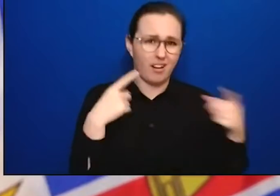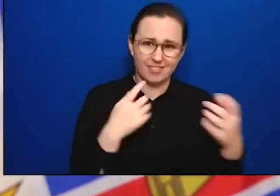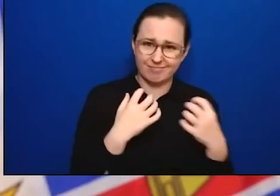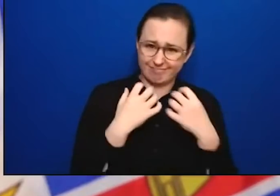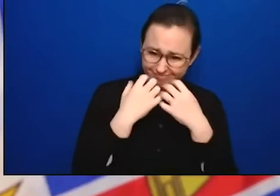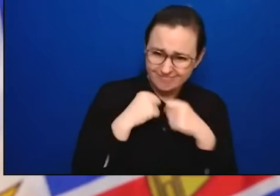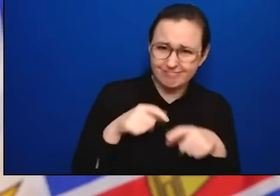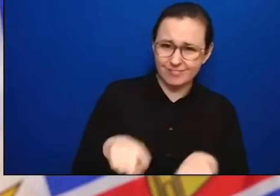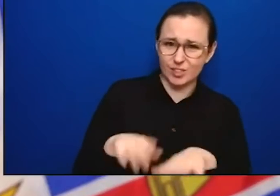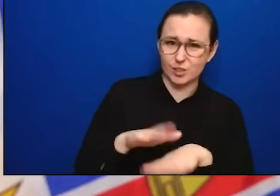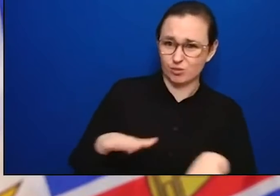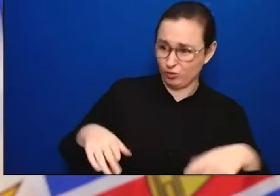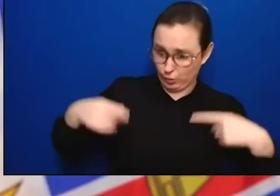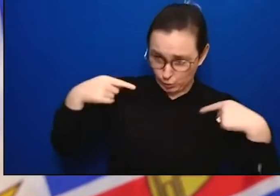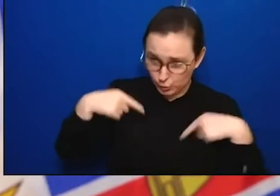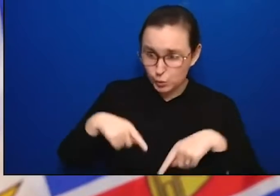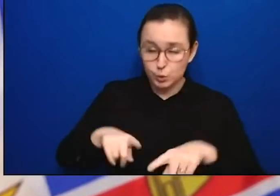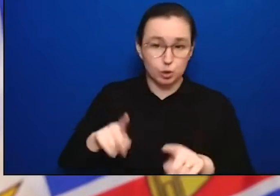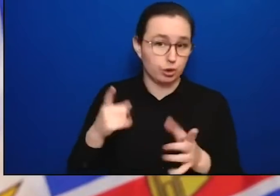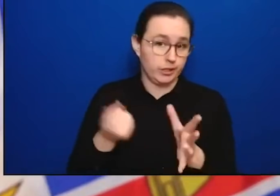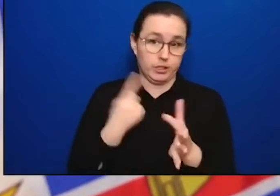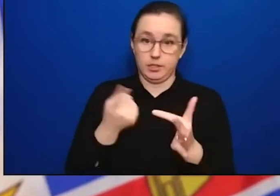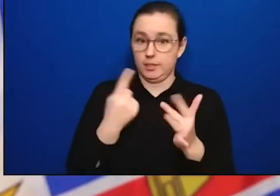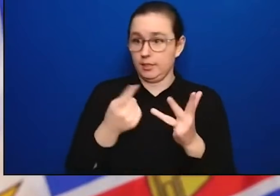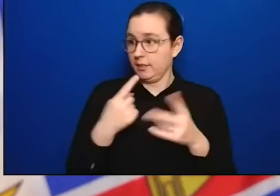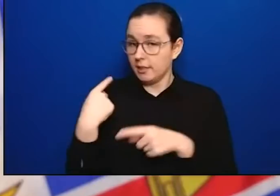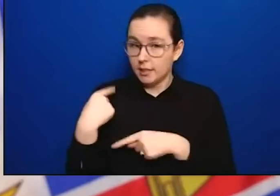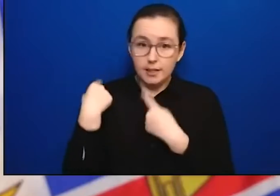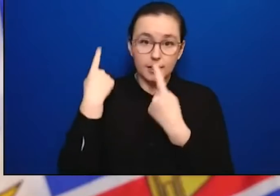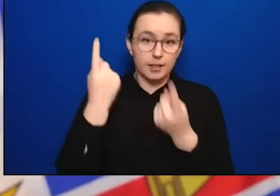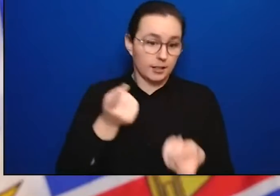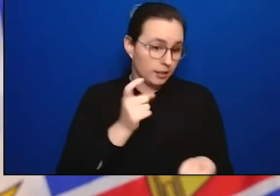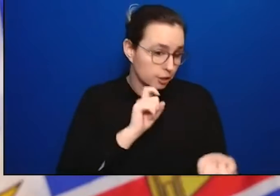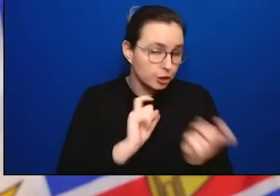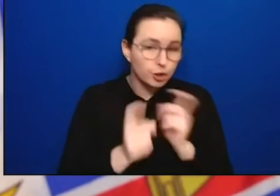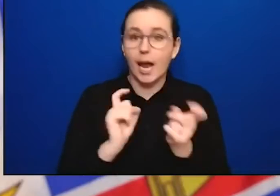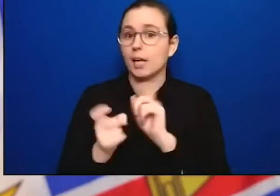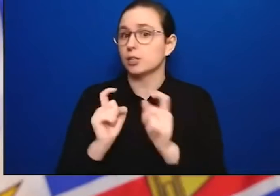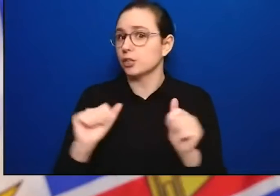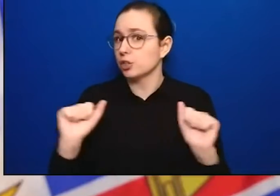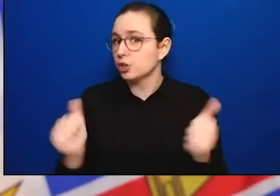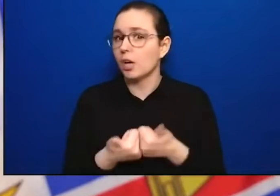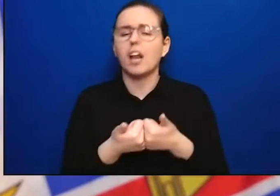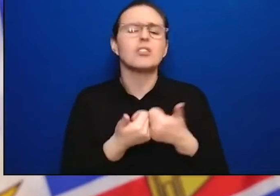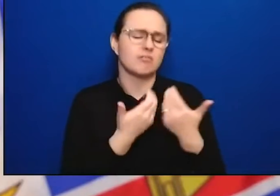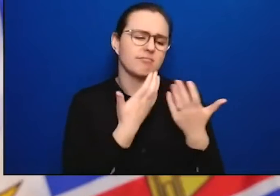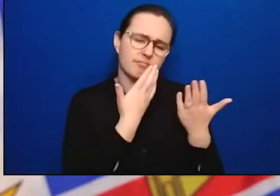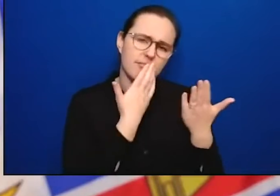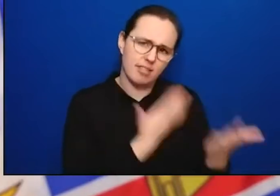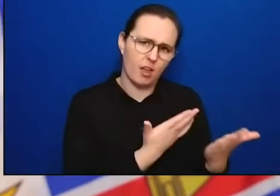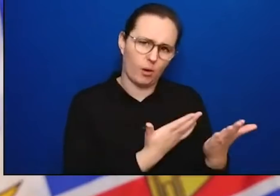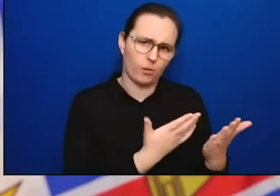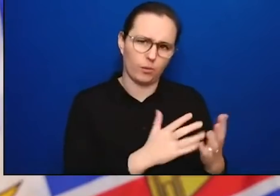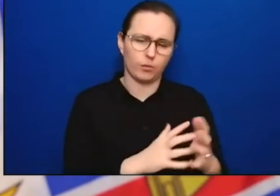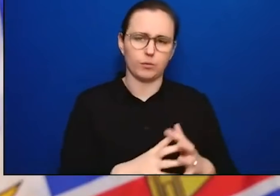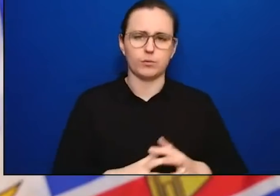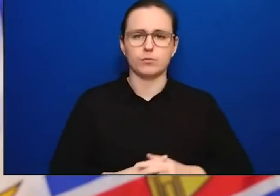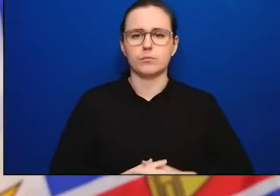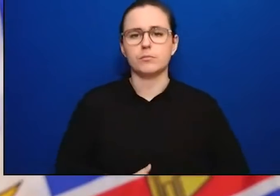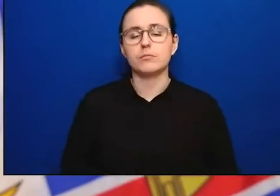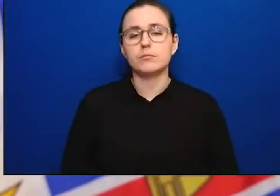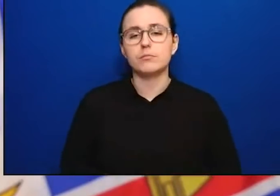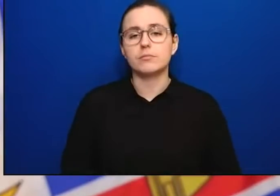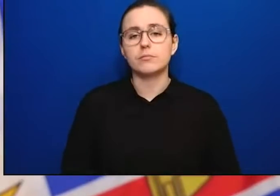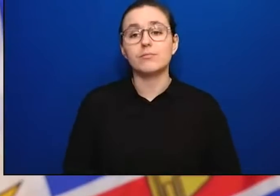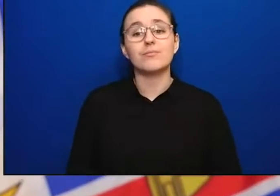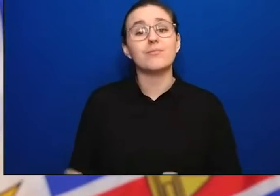for the stellar job that they're doing caring for our children during a very changing and challenging time. In